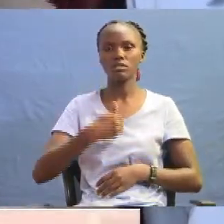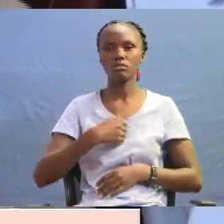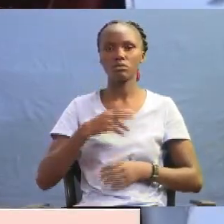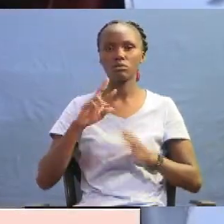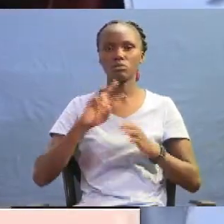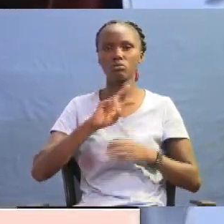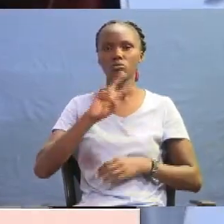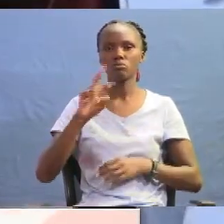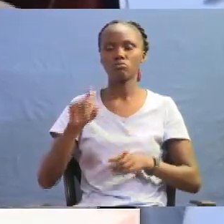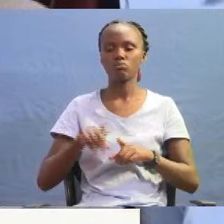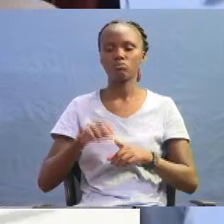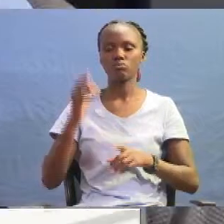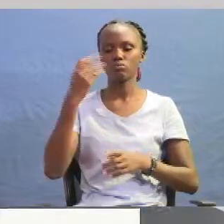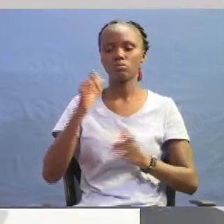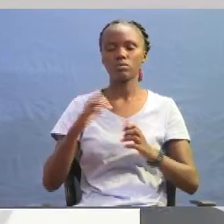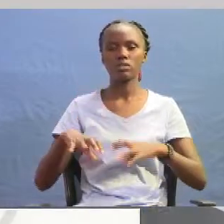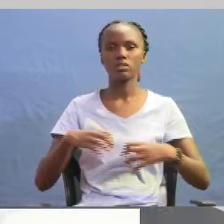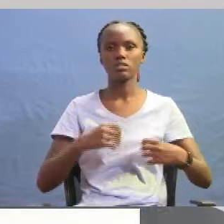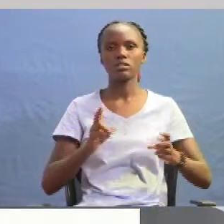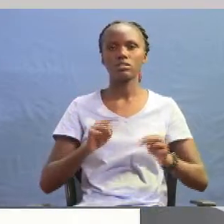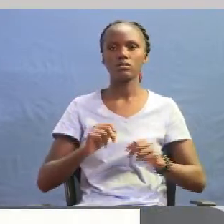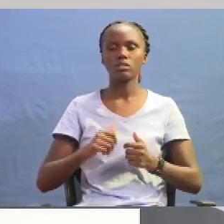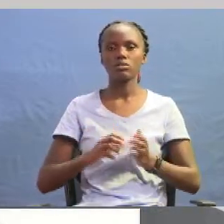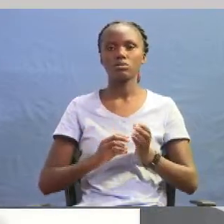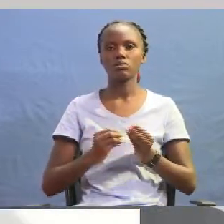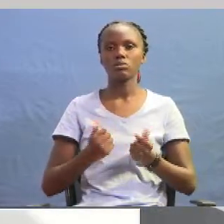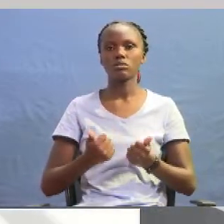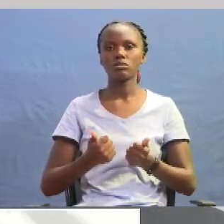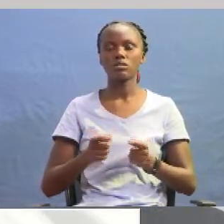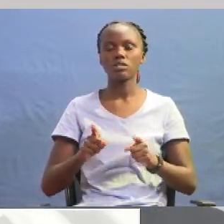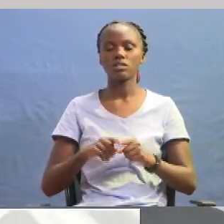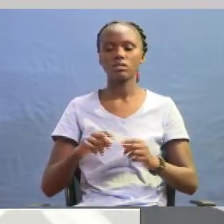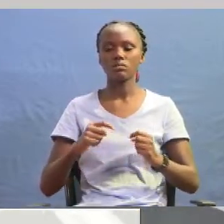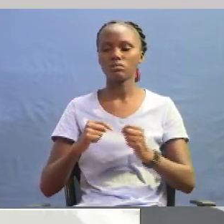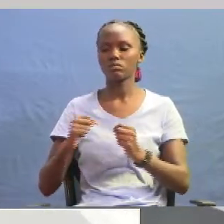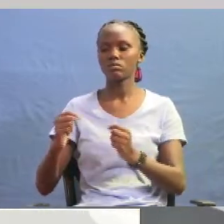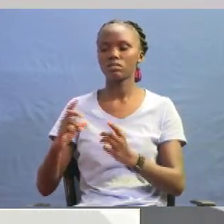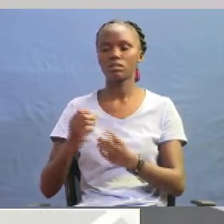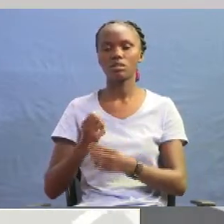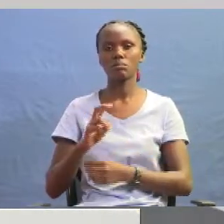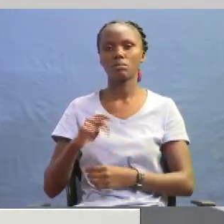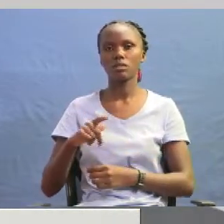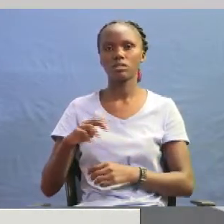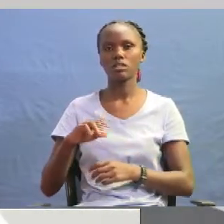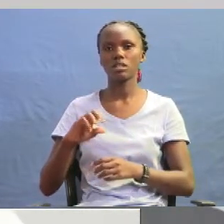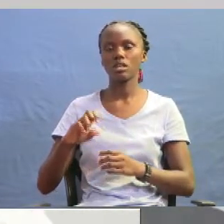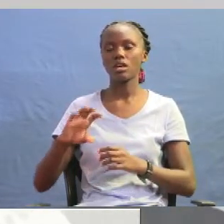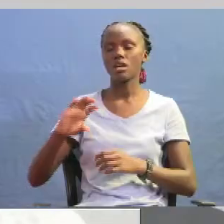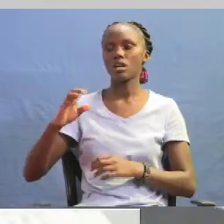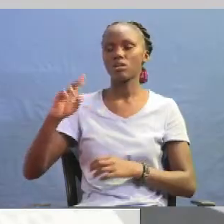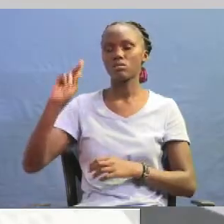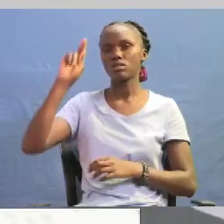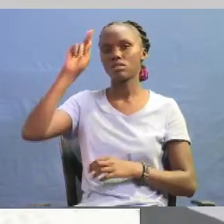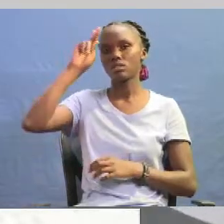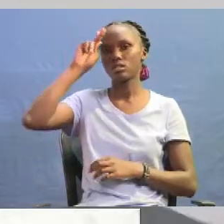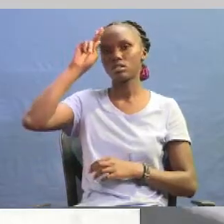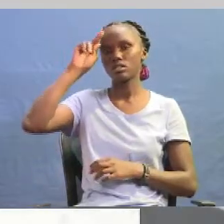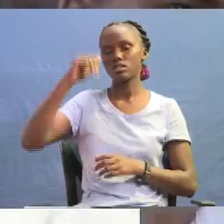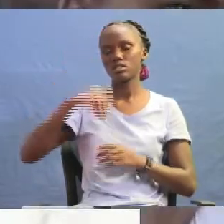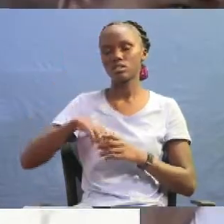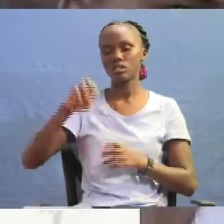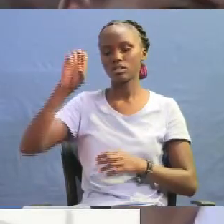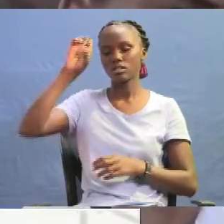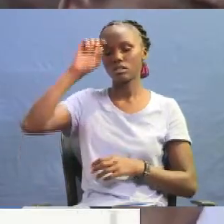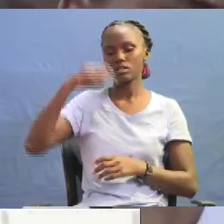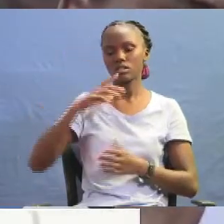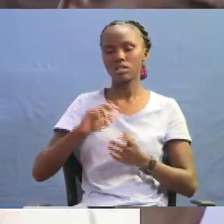to face the challenges of life. On his side, Patrick Nyagosia, the County Education Board Chairman, appealed to